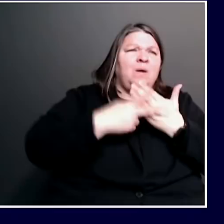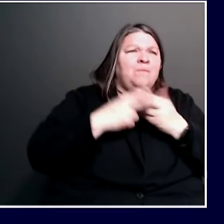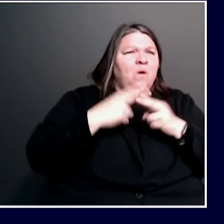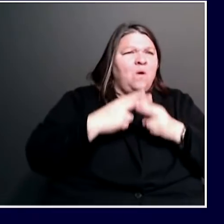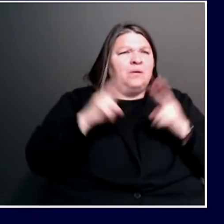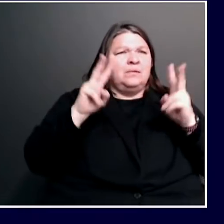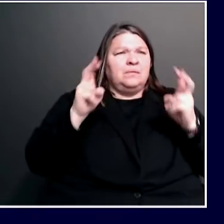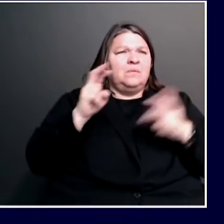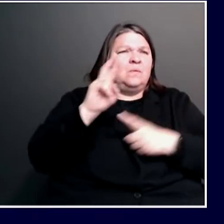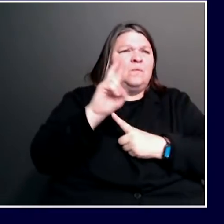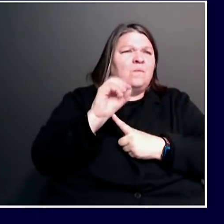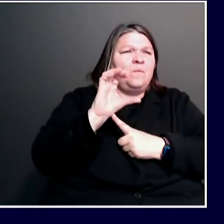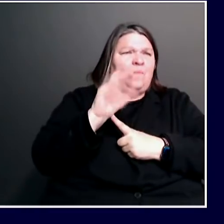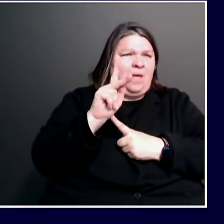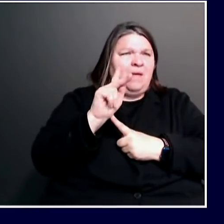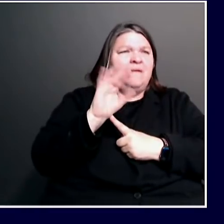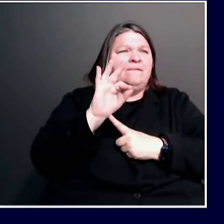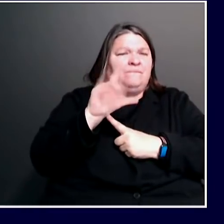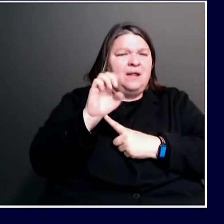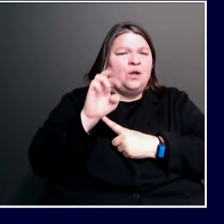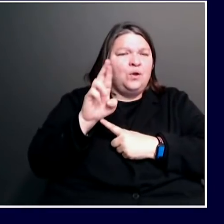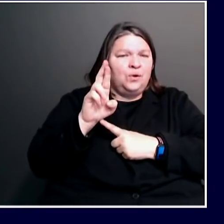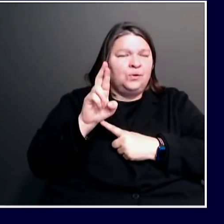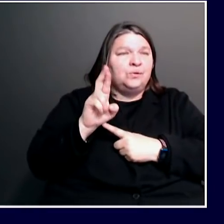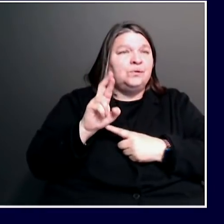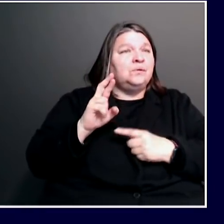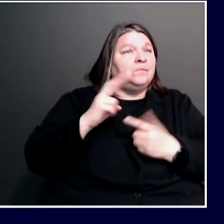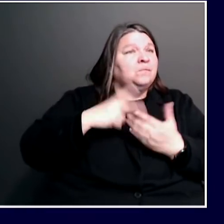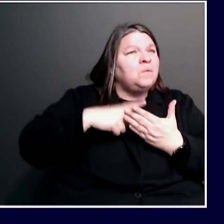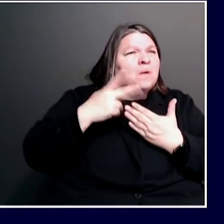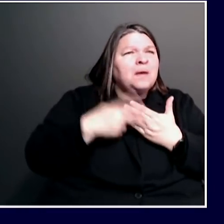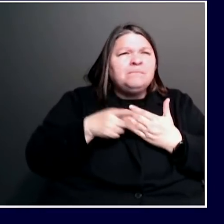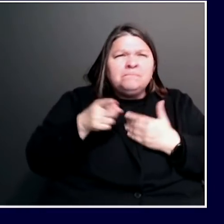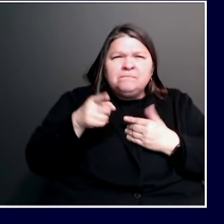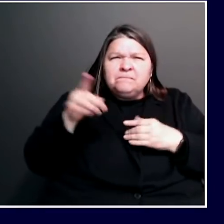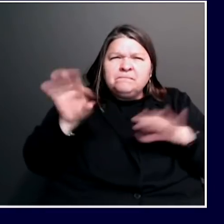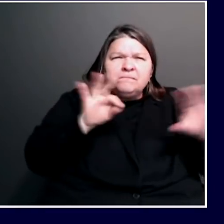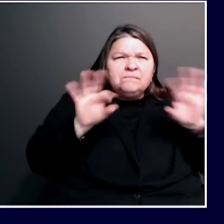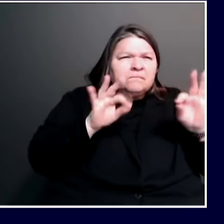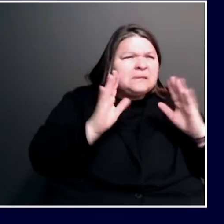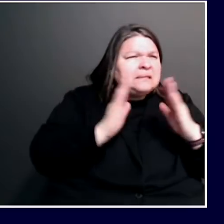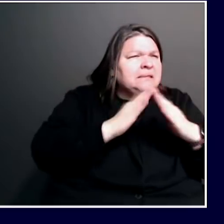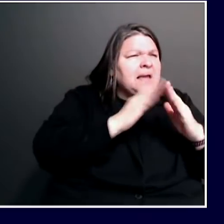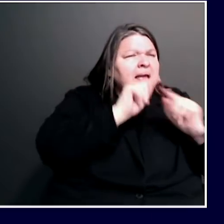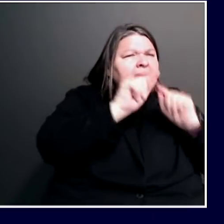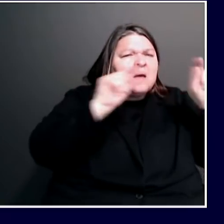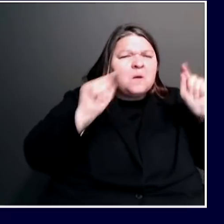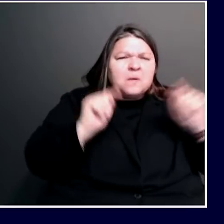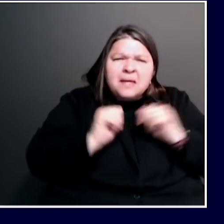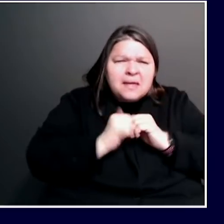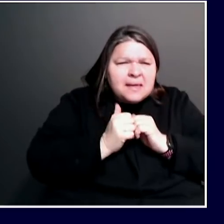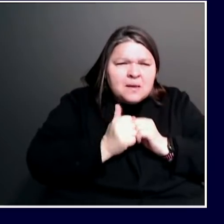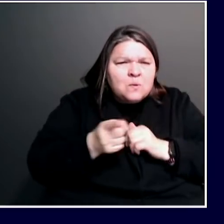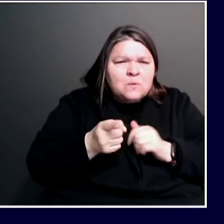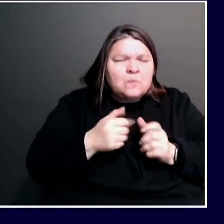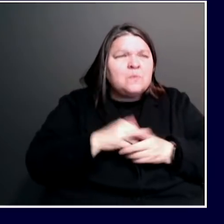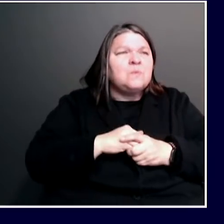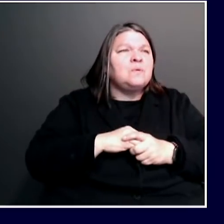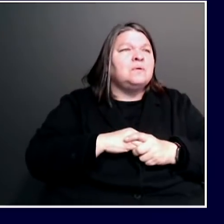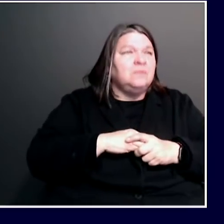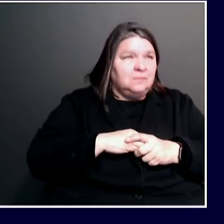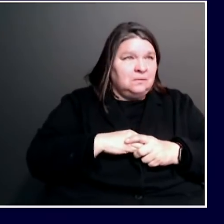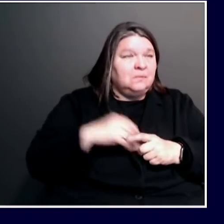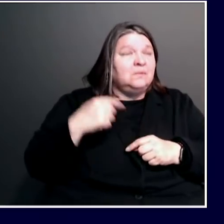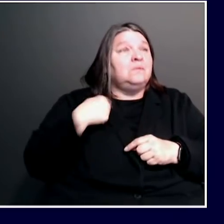Foundation? Sure. So we were invited to participate along with several other states. And the idea